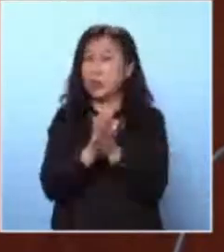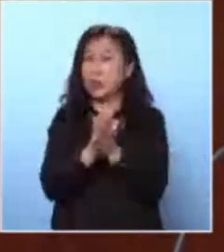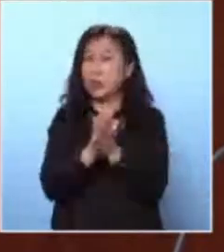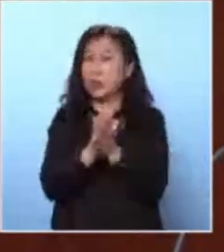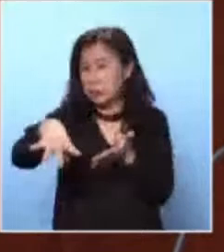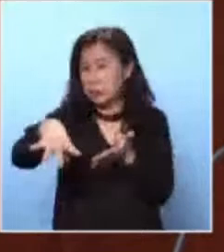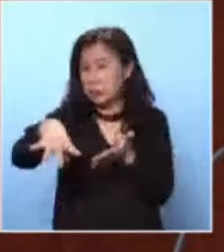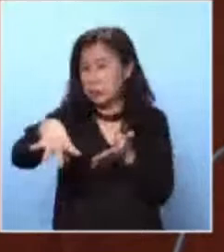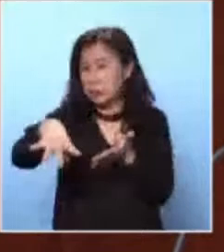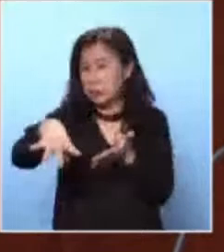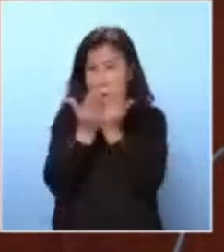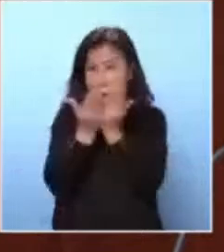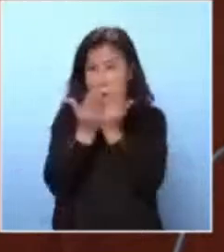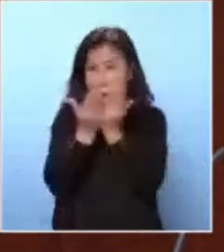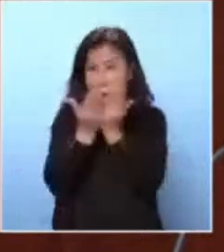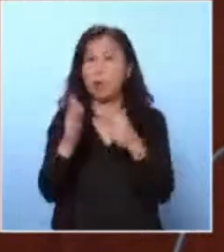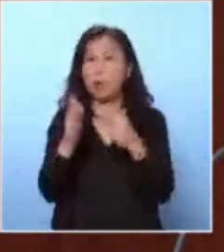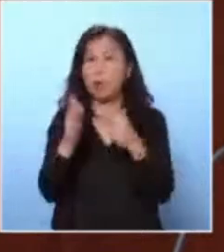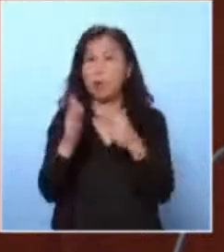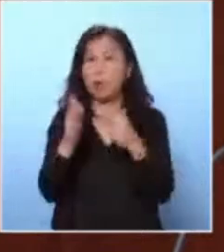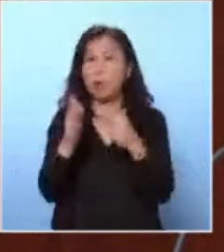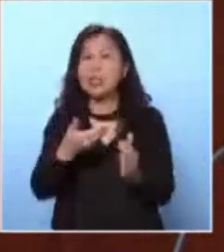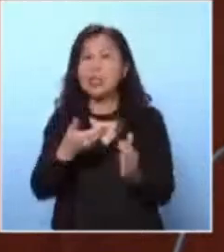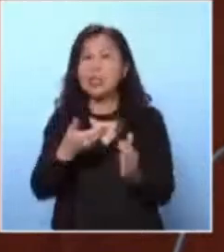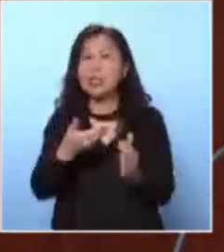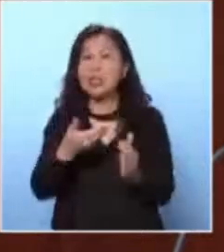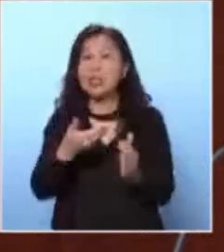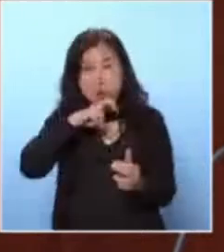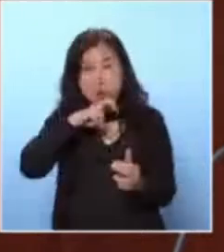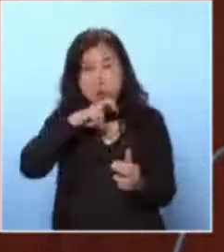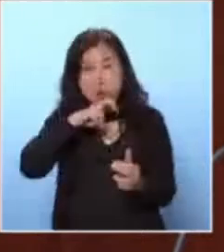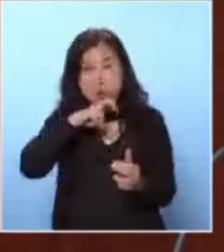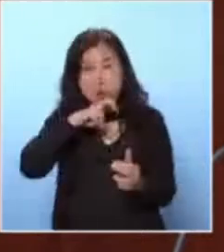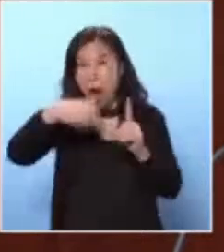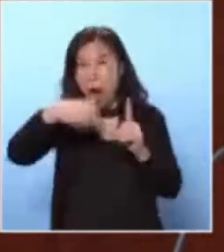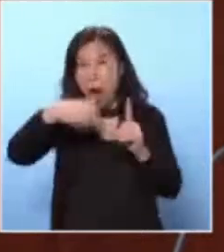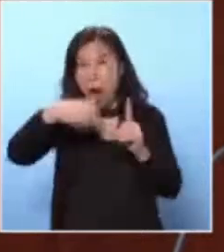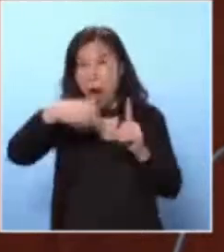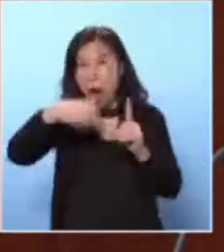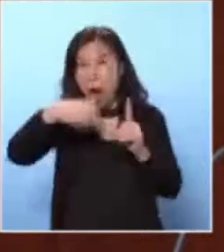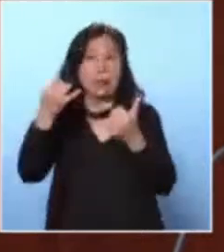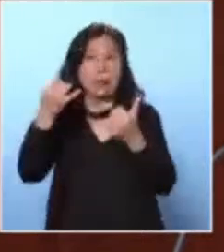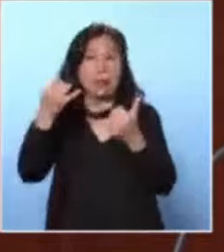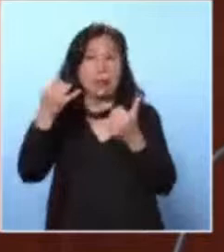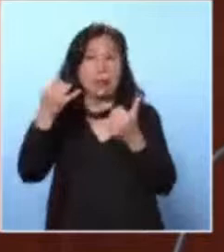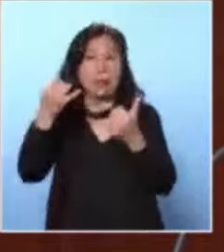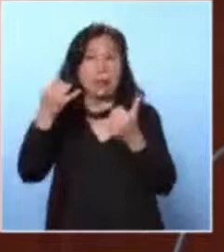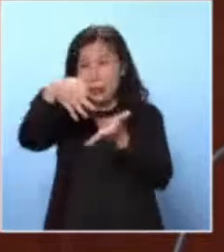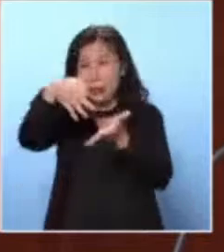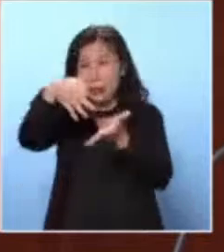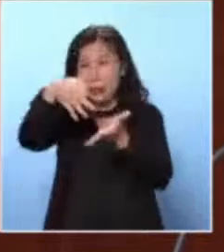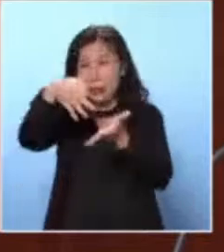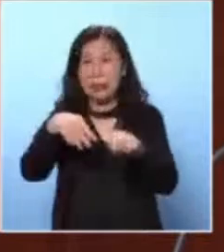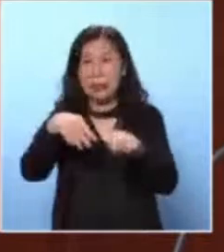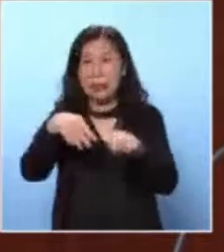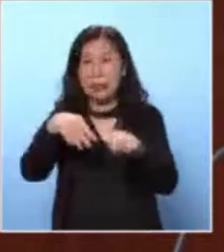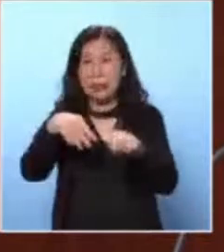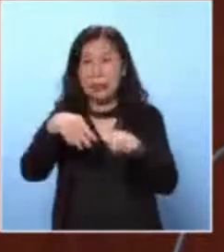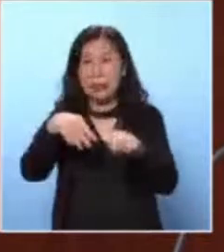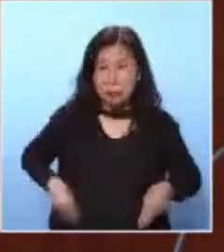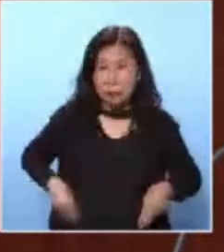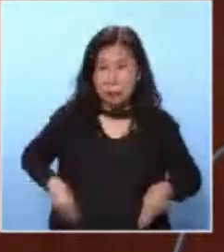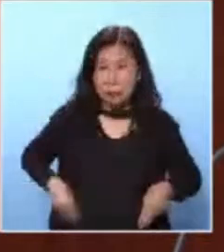full-time non-local postgraduate students will be temporarily exempted from the restrictions on taking up part-time jobs